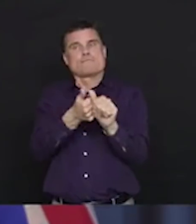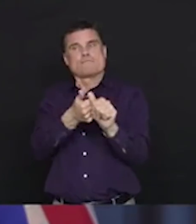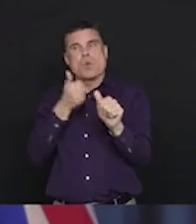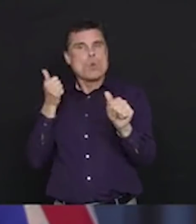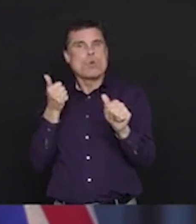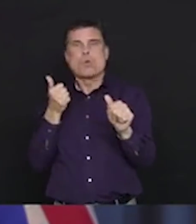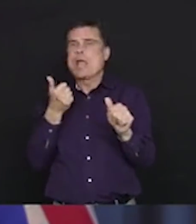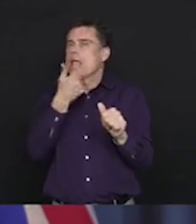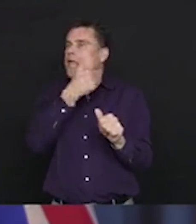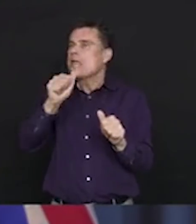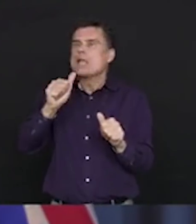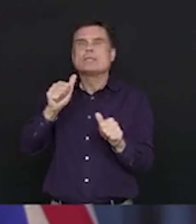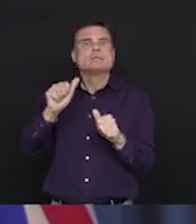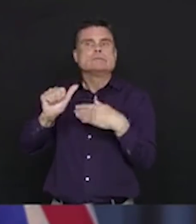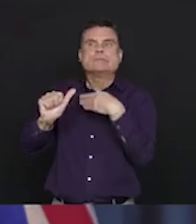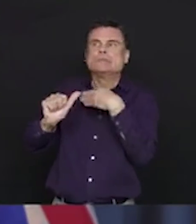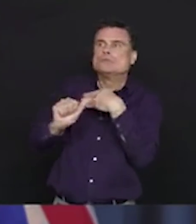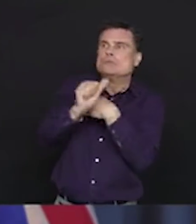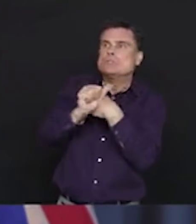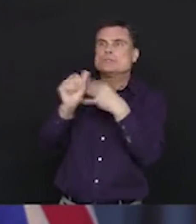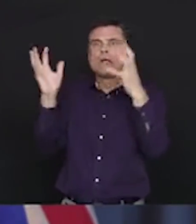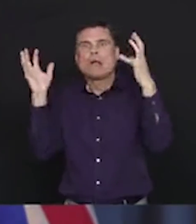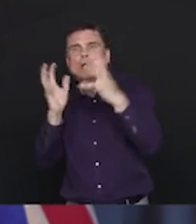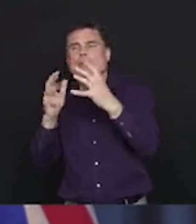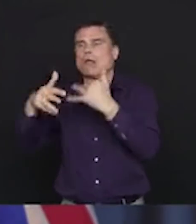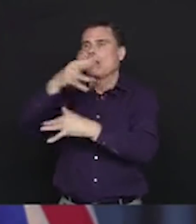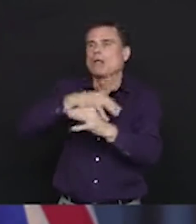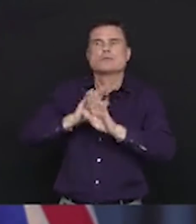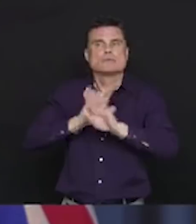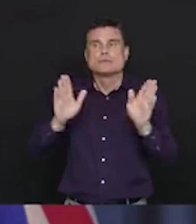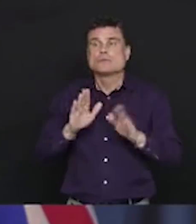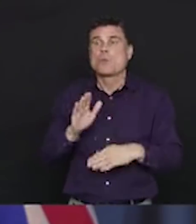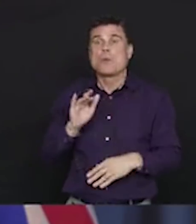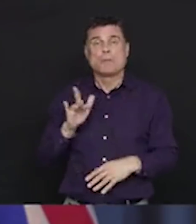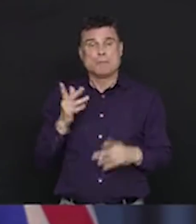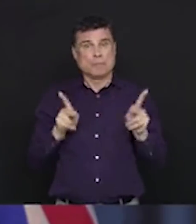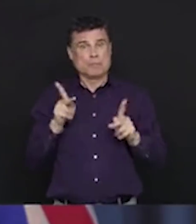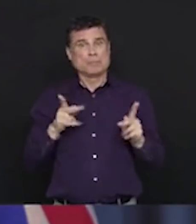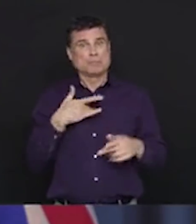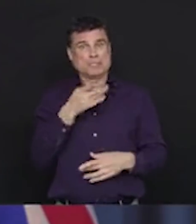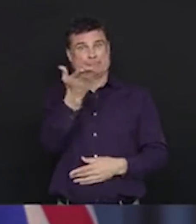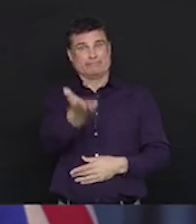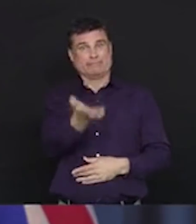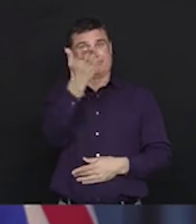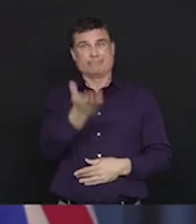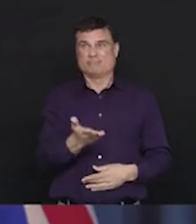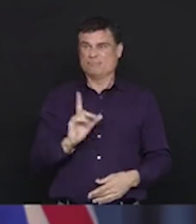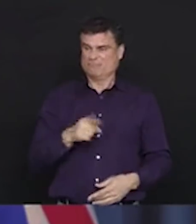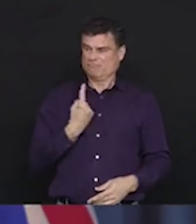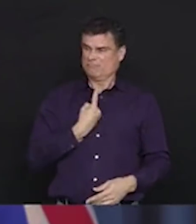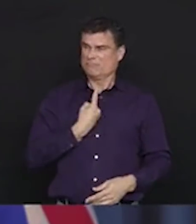to. So right now's our time to try and come together to support each other,